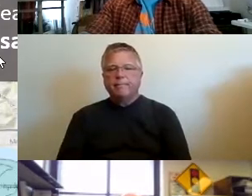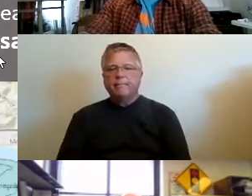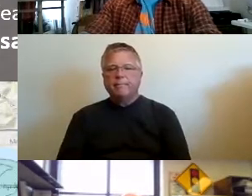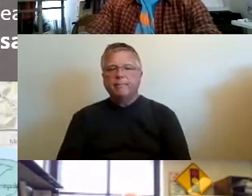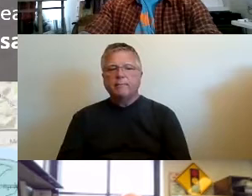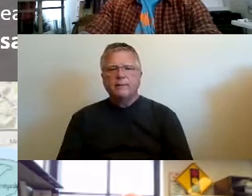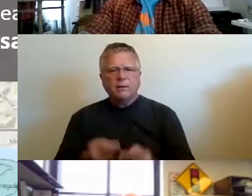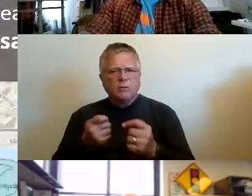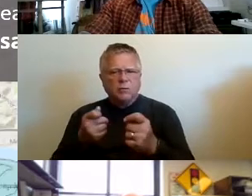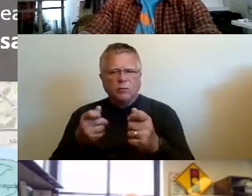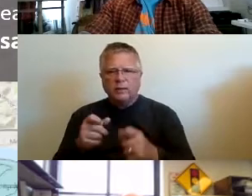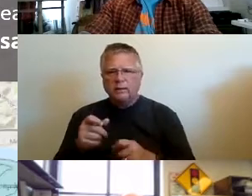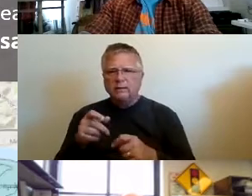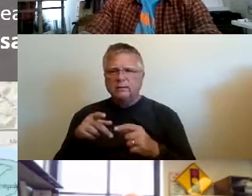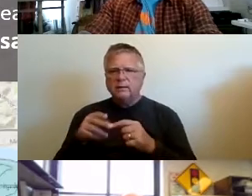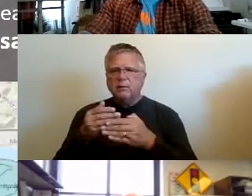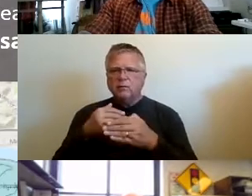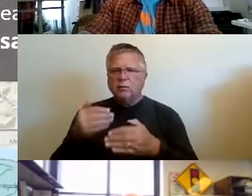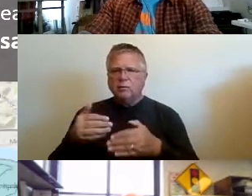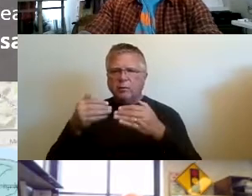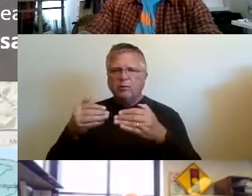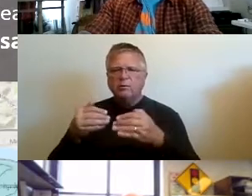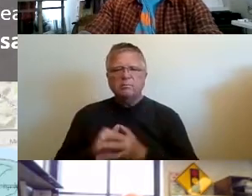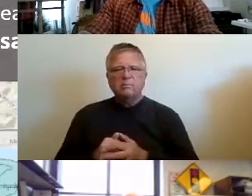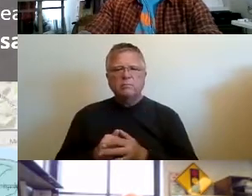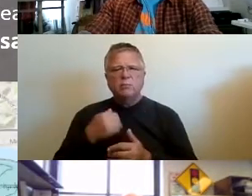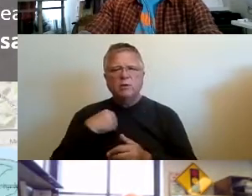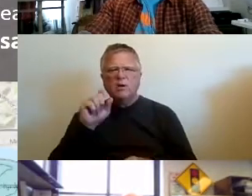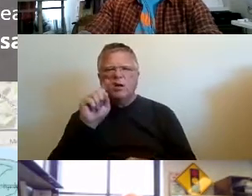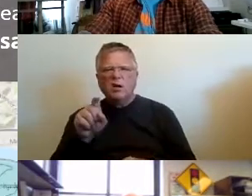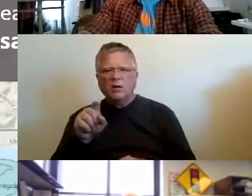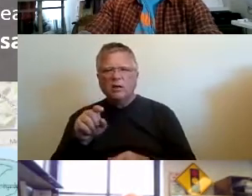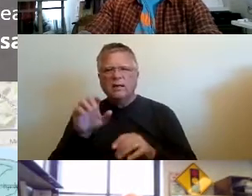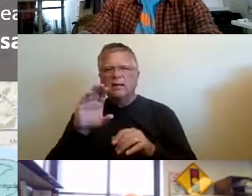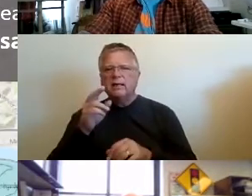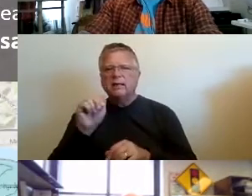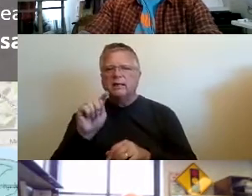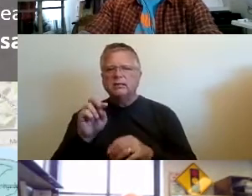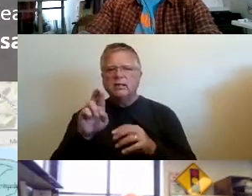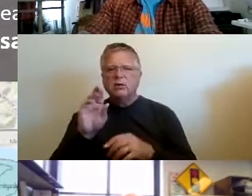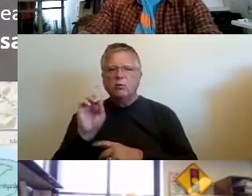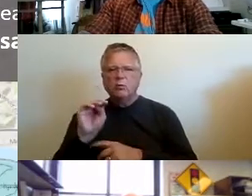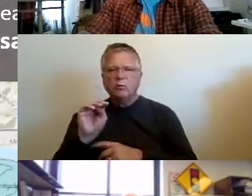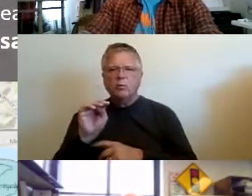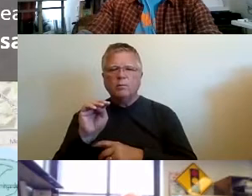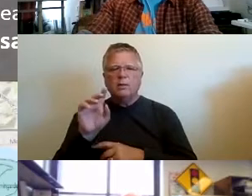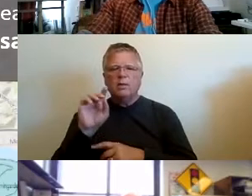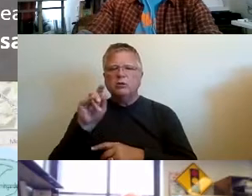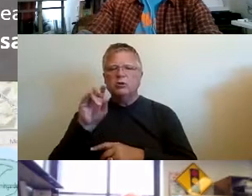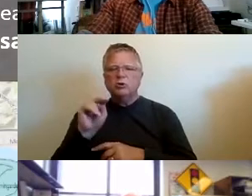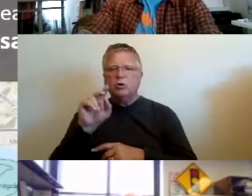Real quick, sorry, before I move to the next slide. We have a question in the chat from John DeSantis